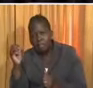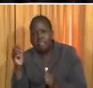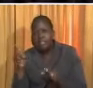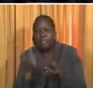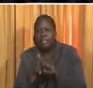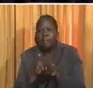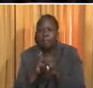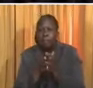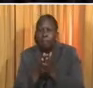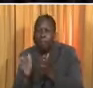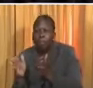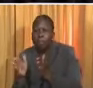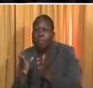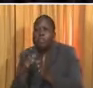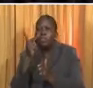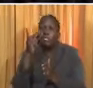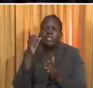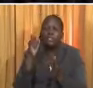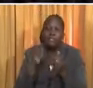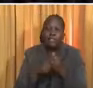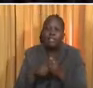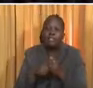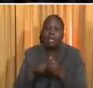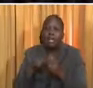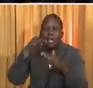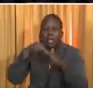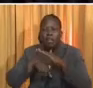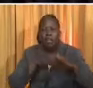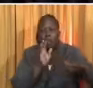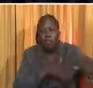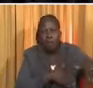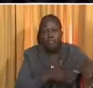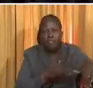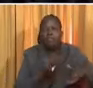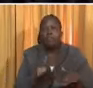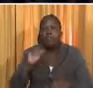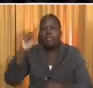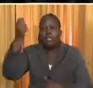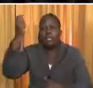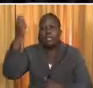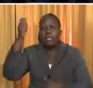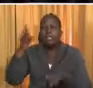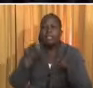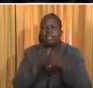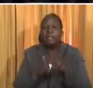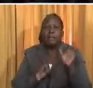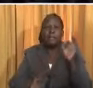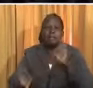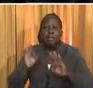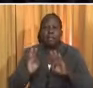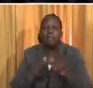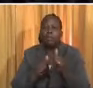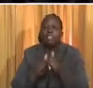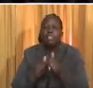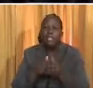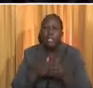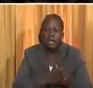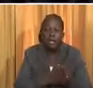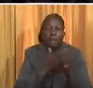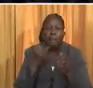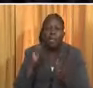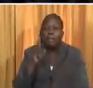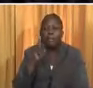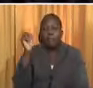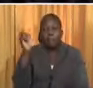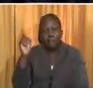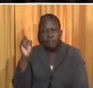October 2020 at Bomas of Kenya in an event presided over by the President. A